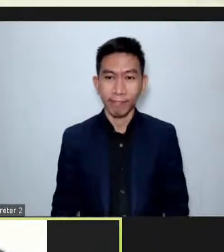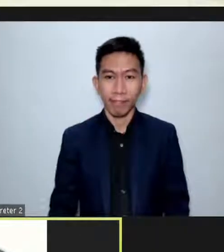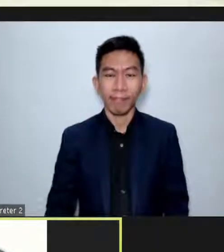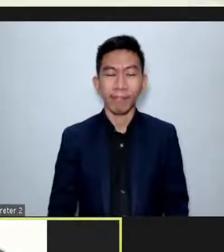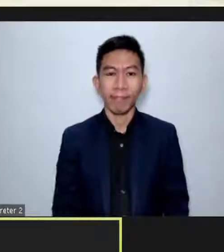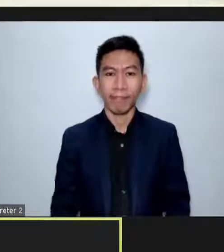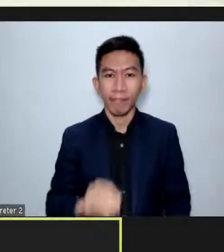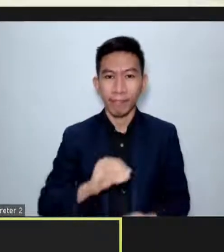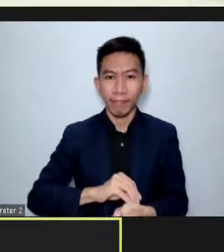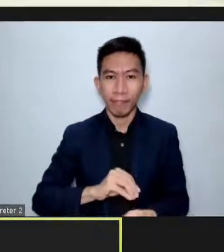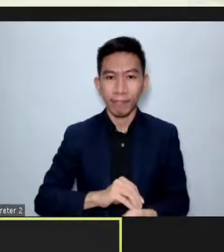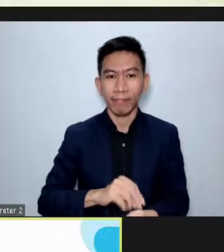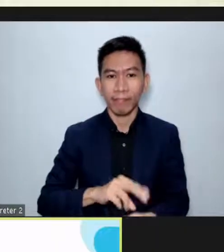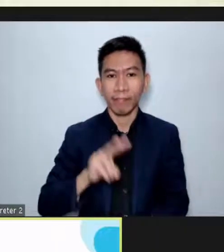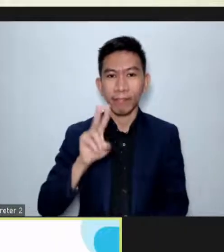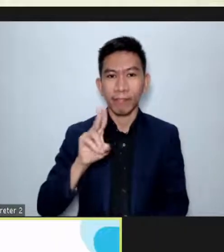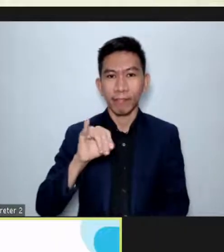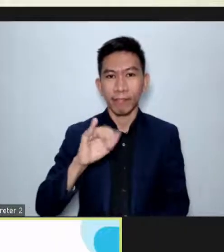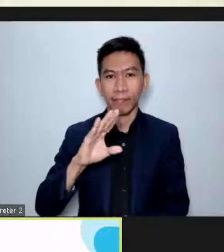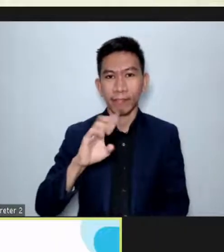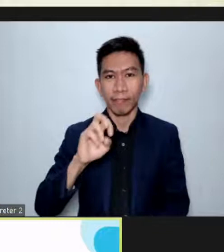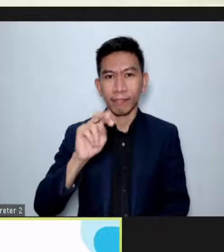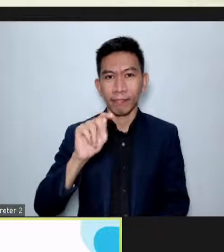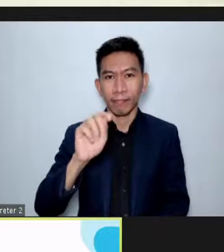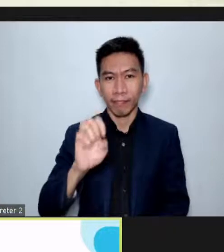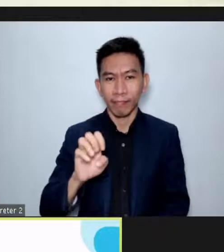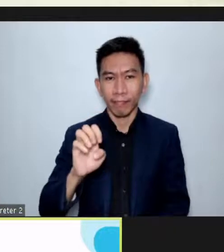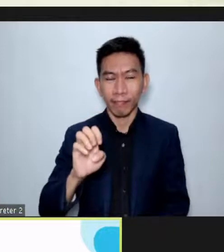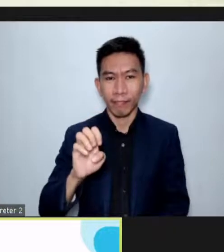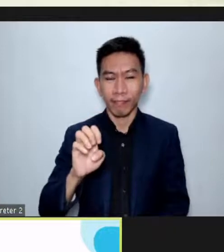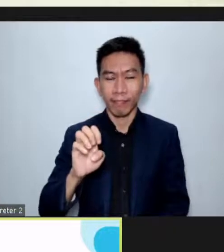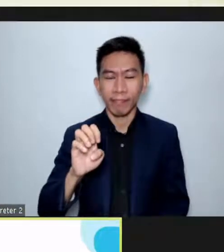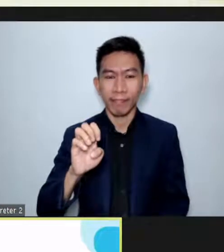Dr. Vicente. Maraming salamat,